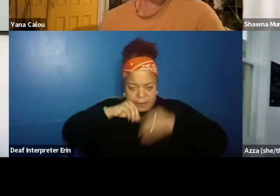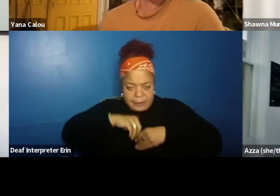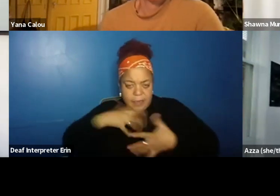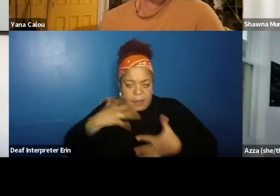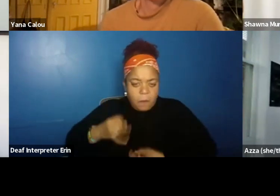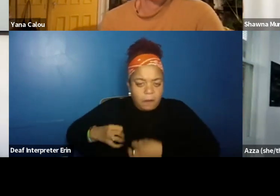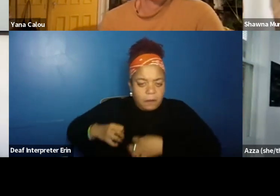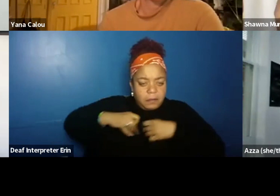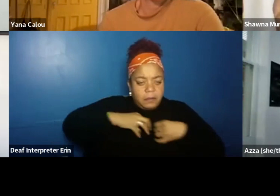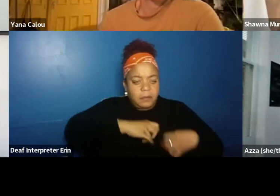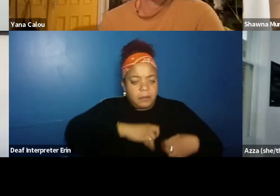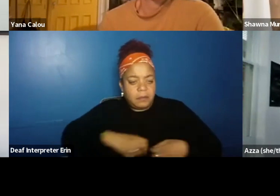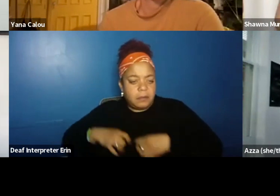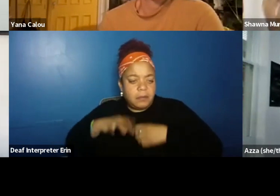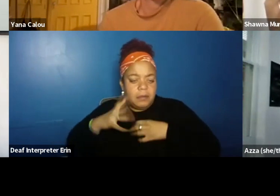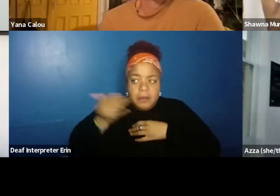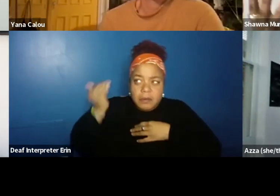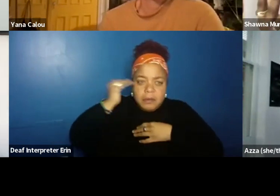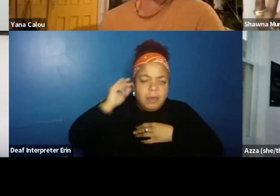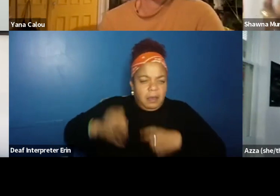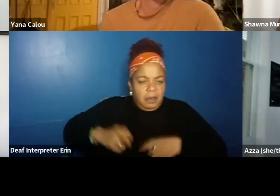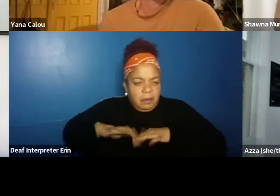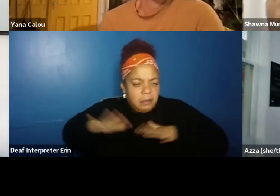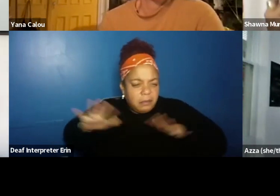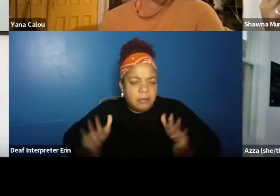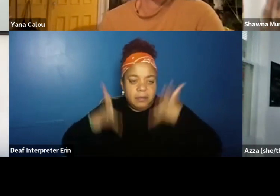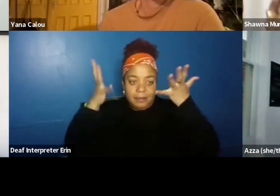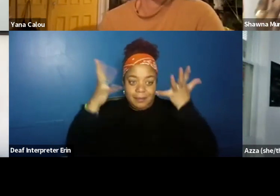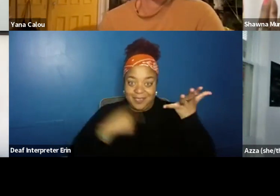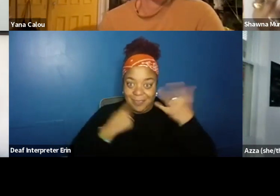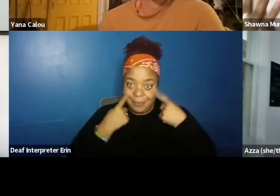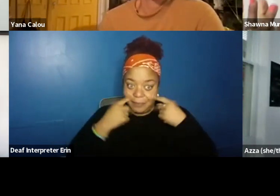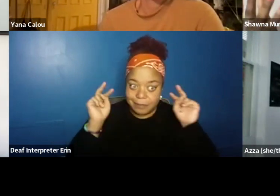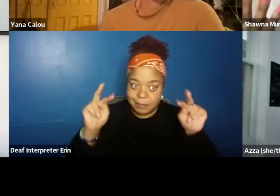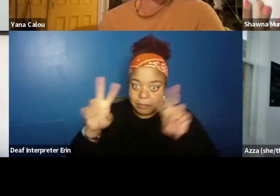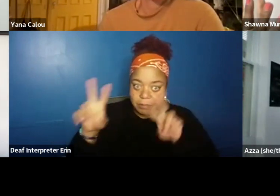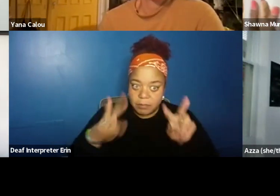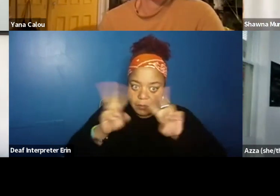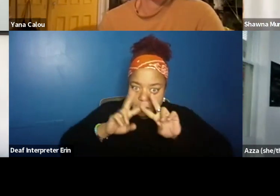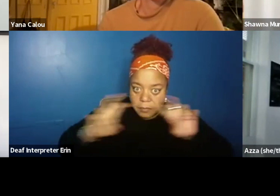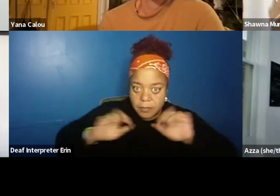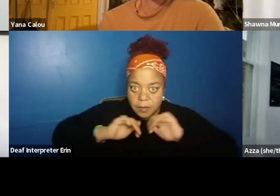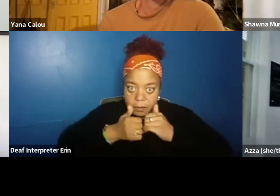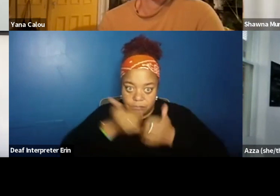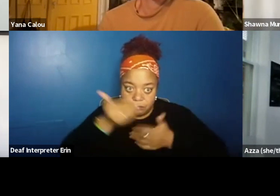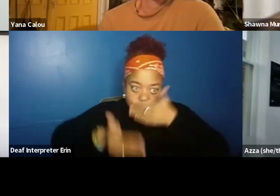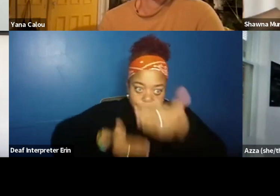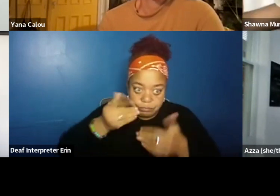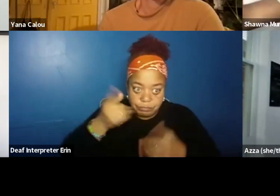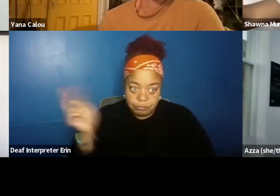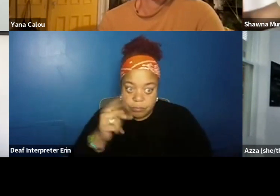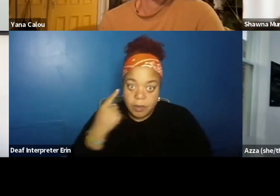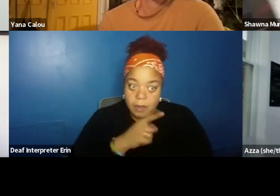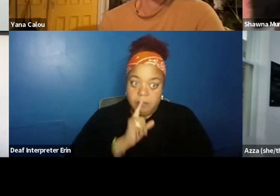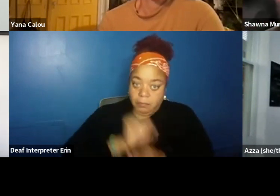what having the eyes to see. How do we cultivate the eyes to see what is actually in front of us? And